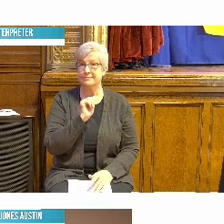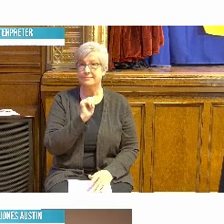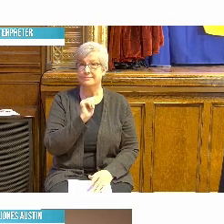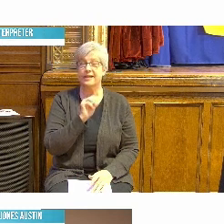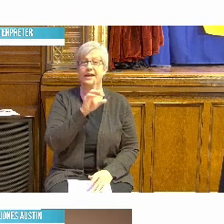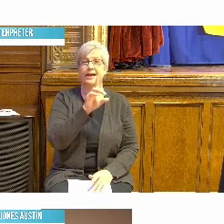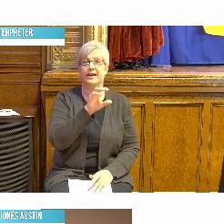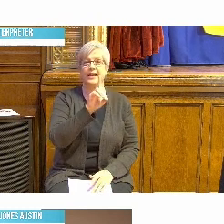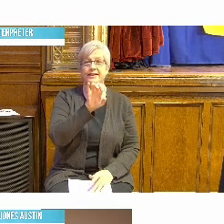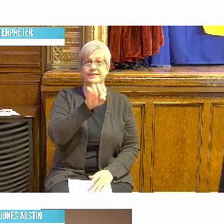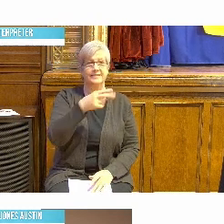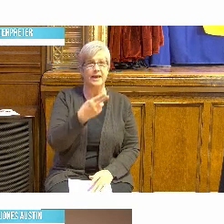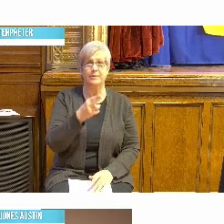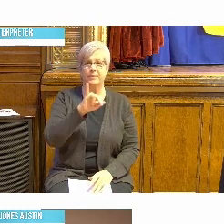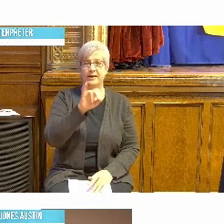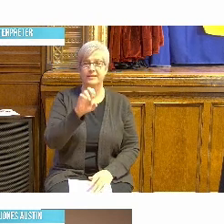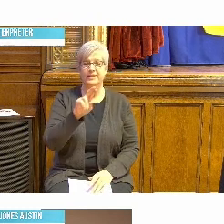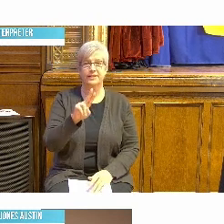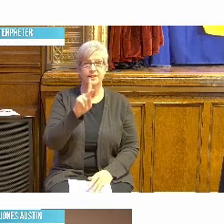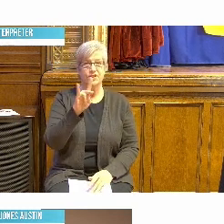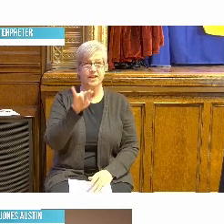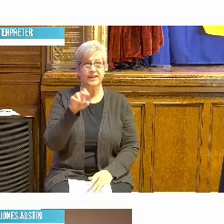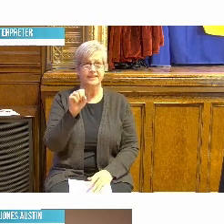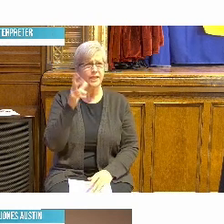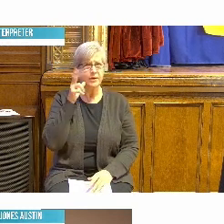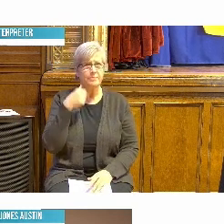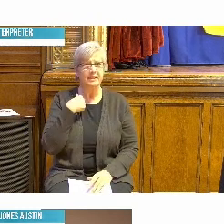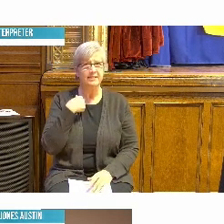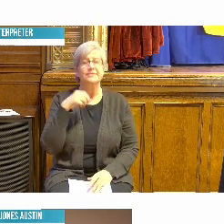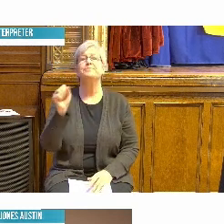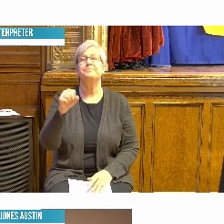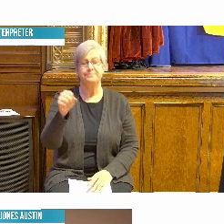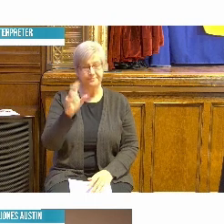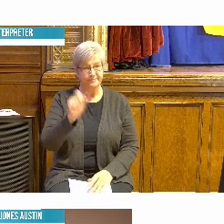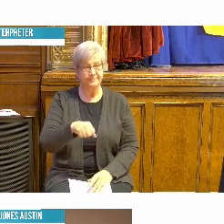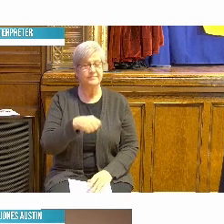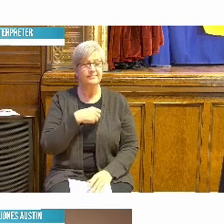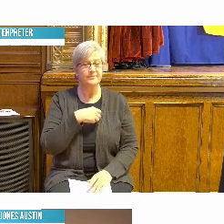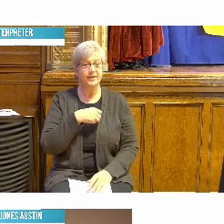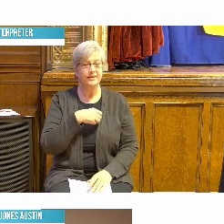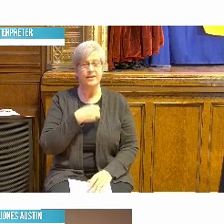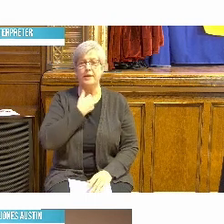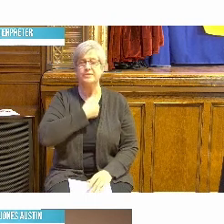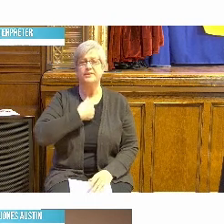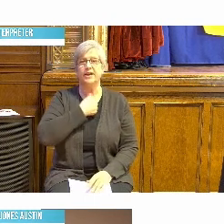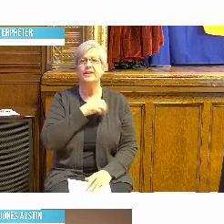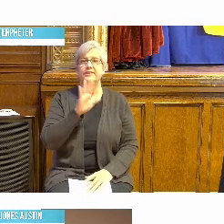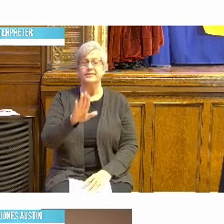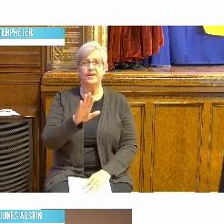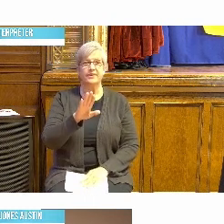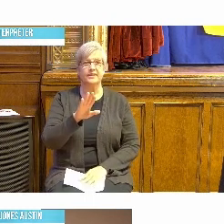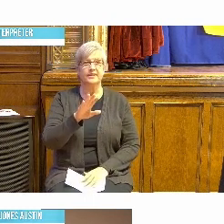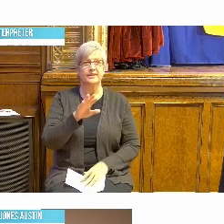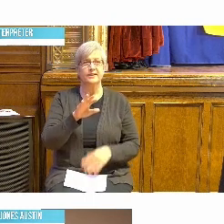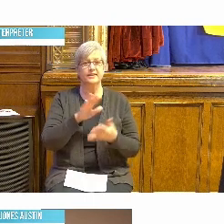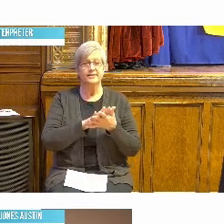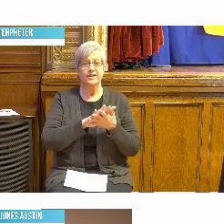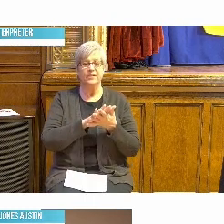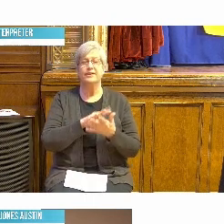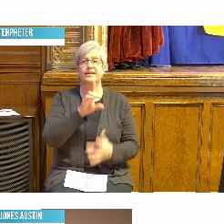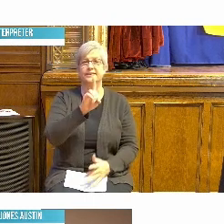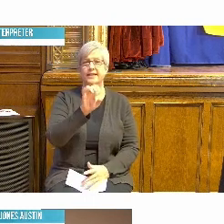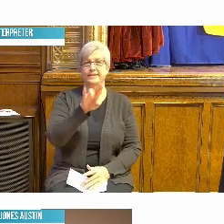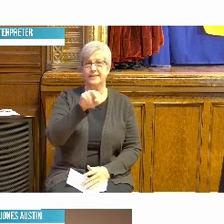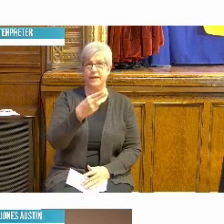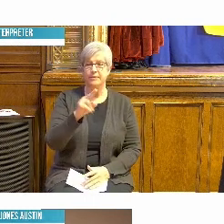Deborah Jenkins. Can you hear me? We can hear you. Hand. Oh, I'm so sorry, guys. So it's Deborah